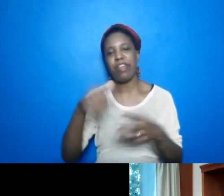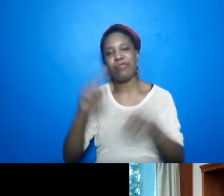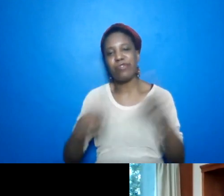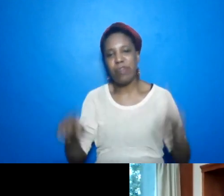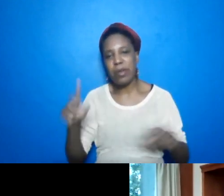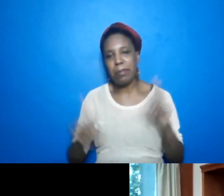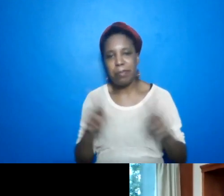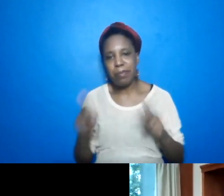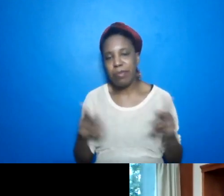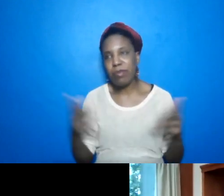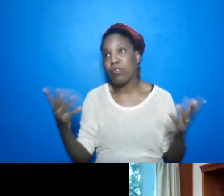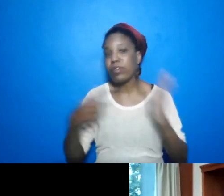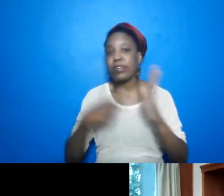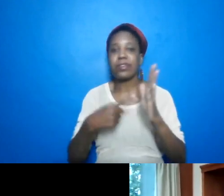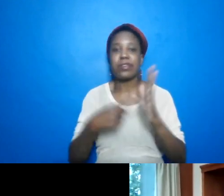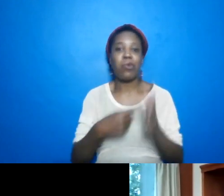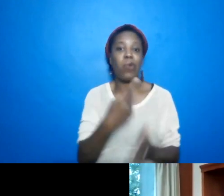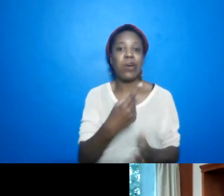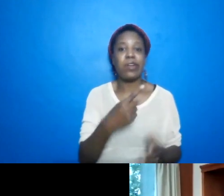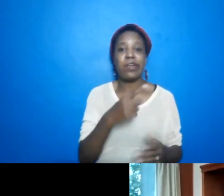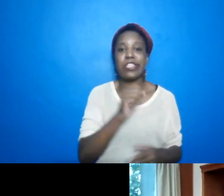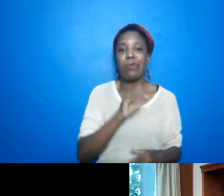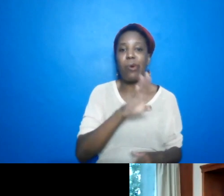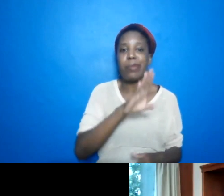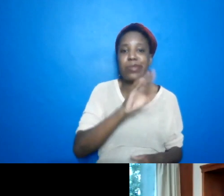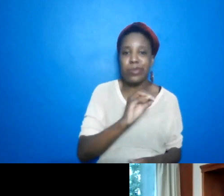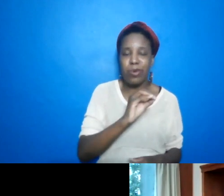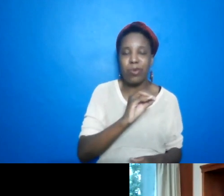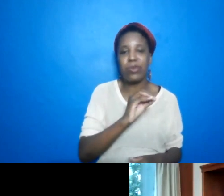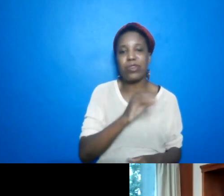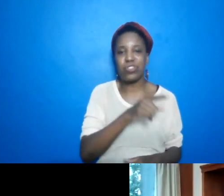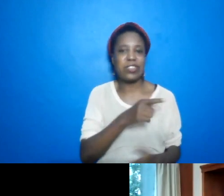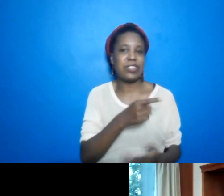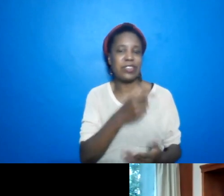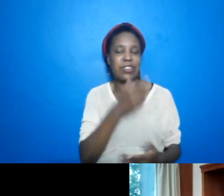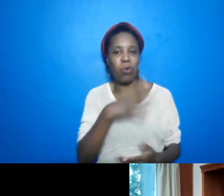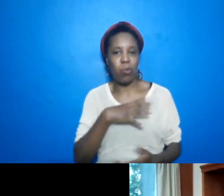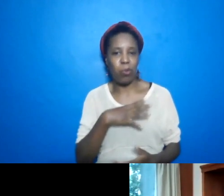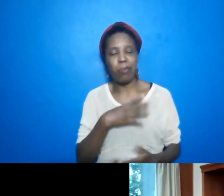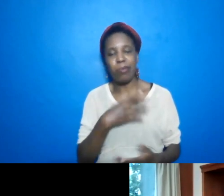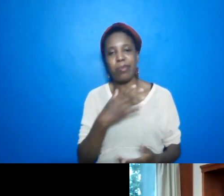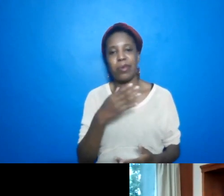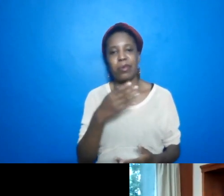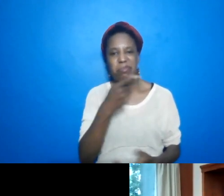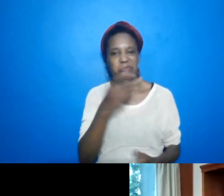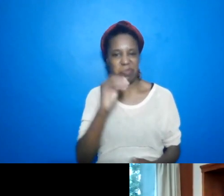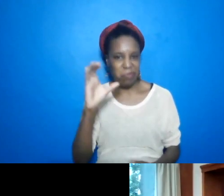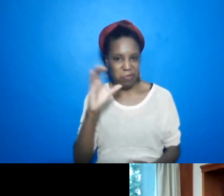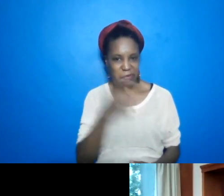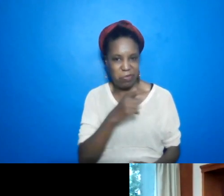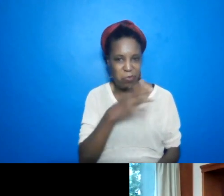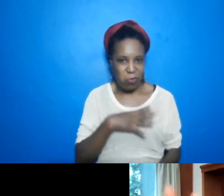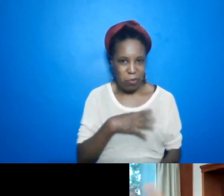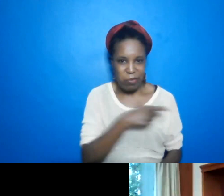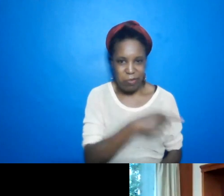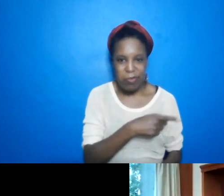happens to be a woman of color, who happens to be a mother who happens to go